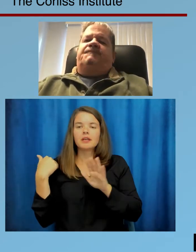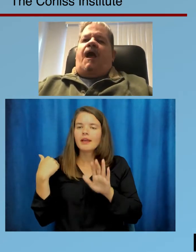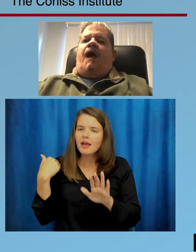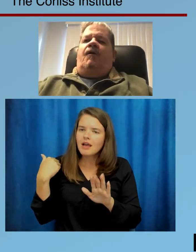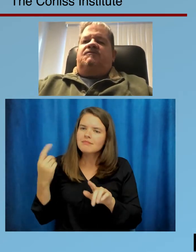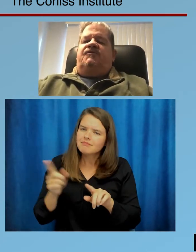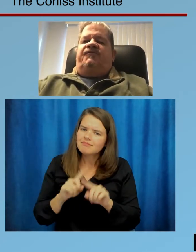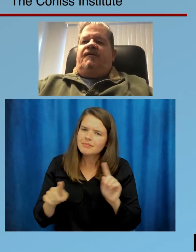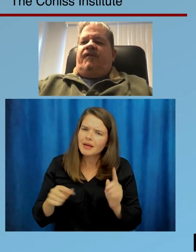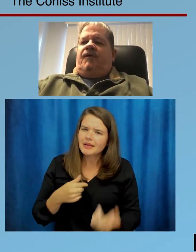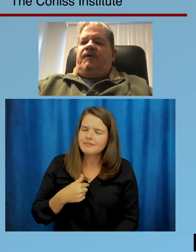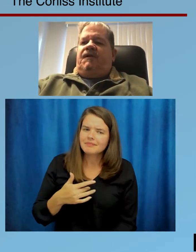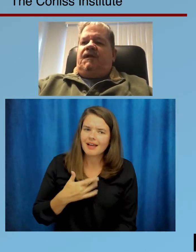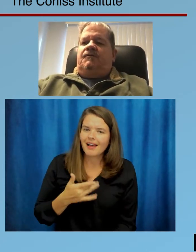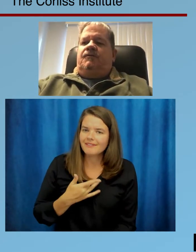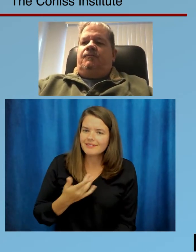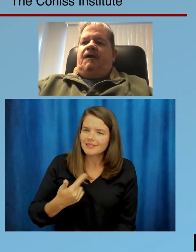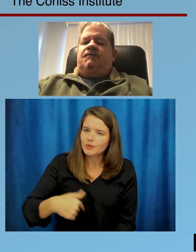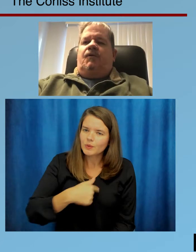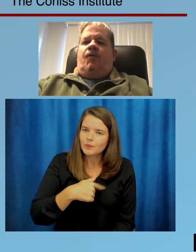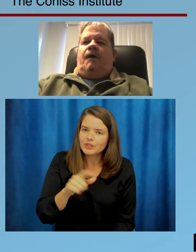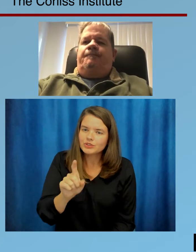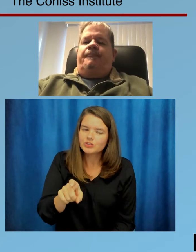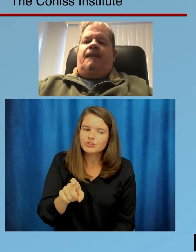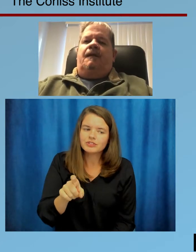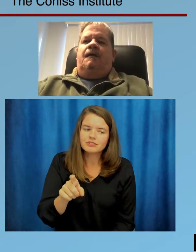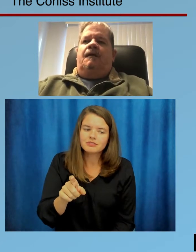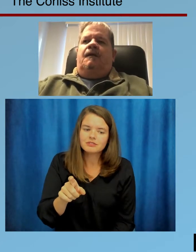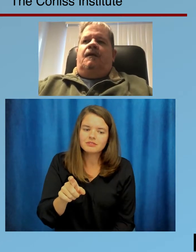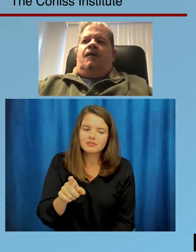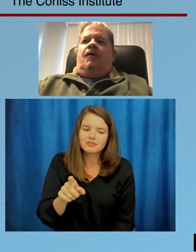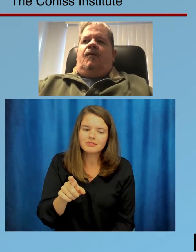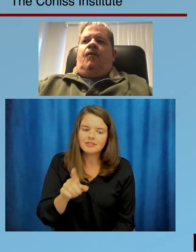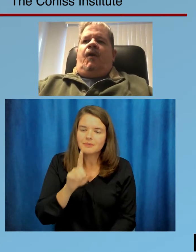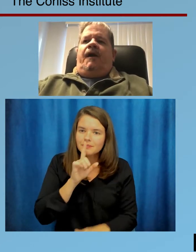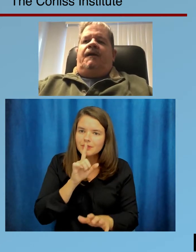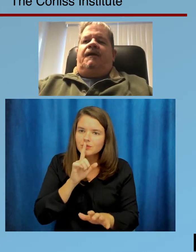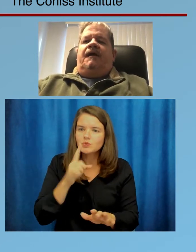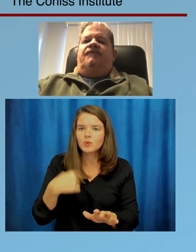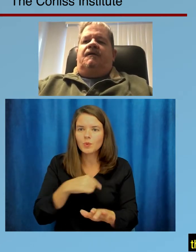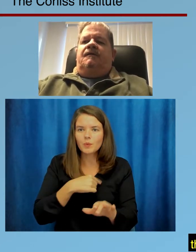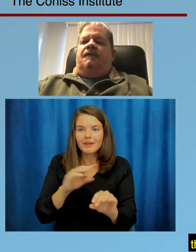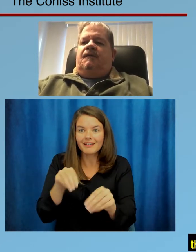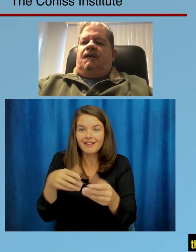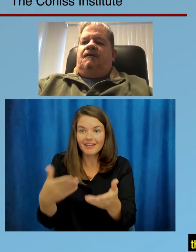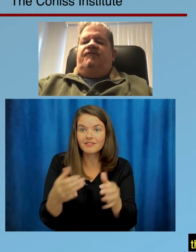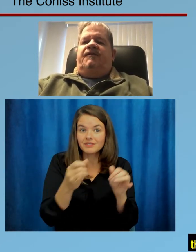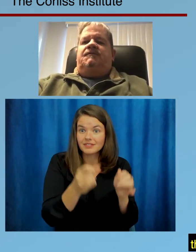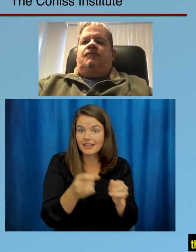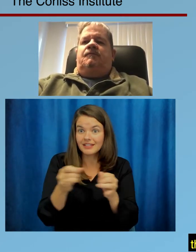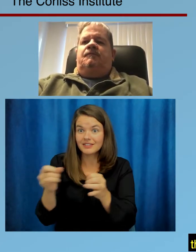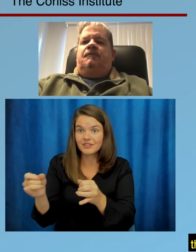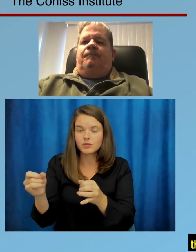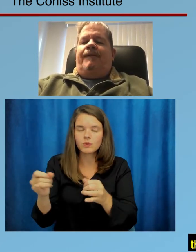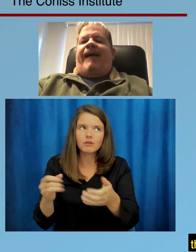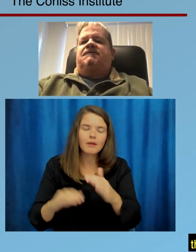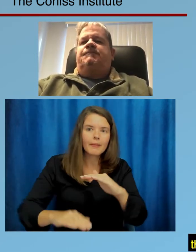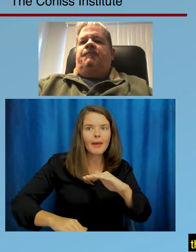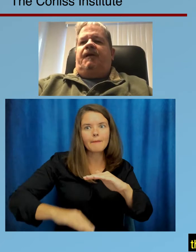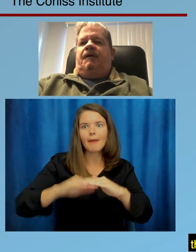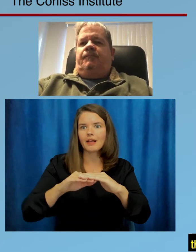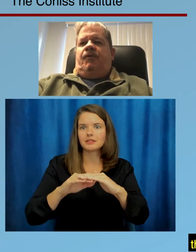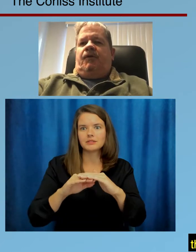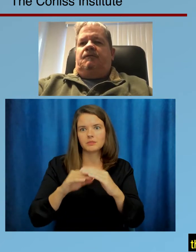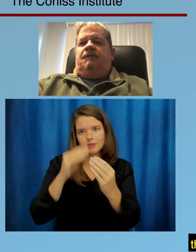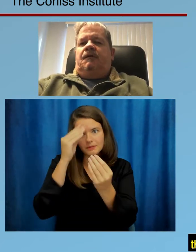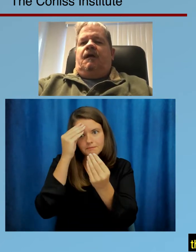but I also feel that we need to make sure we're giving the individual